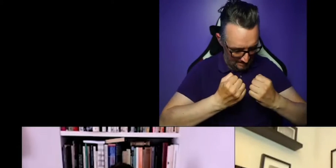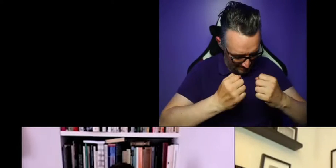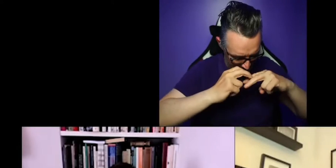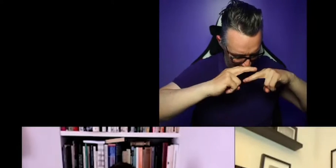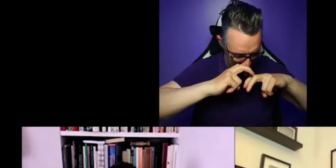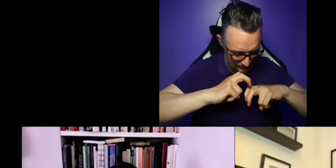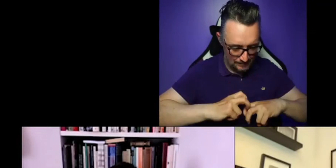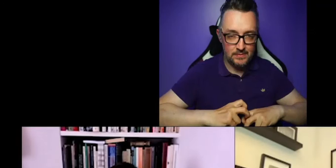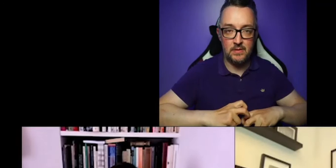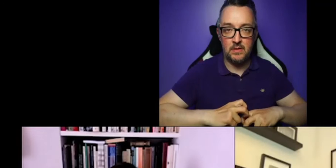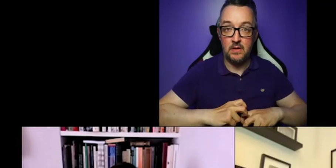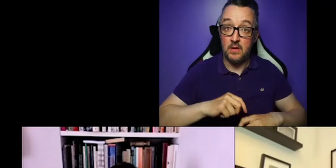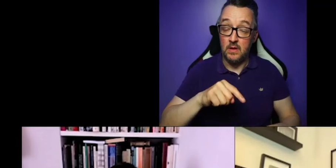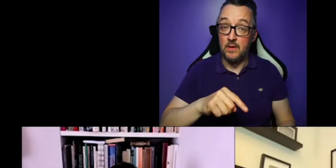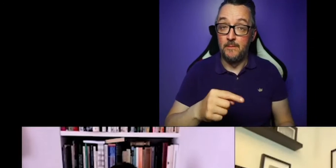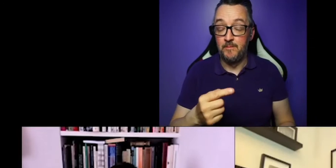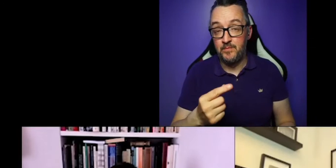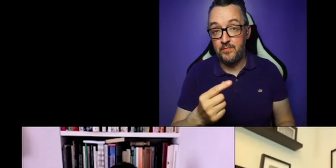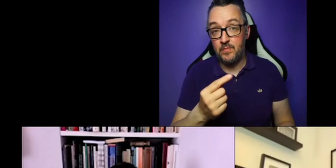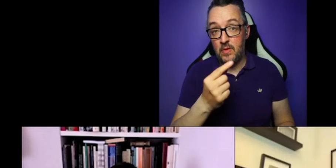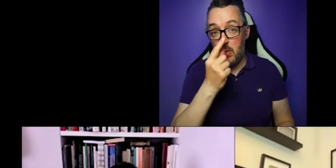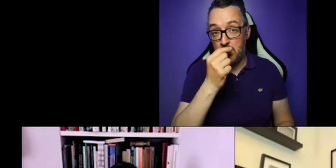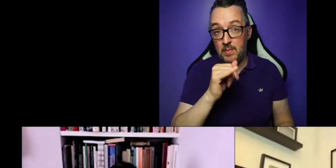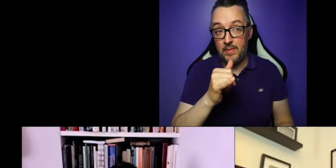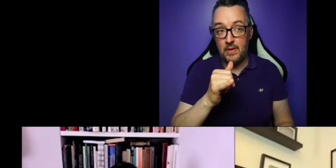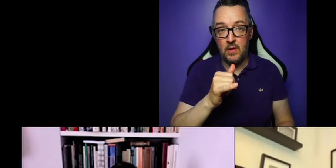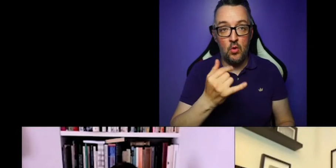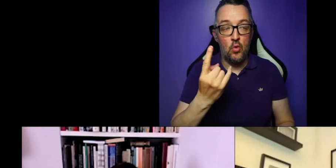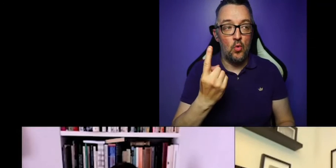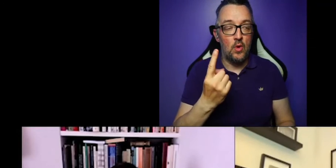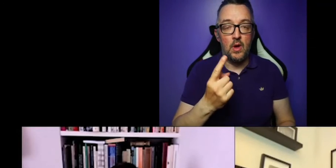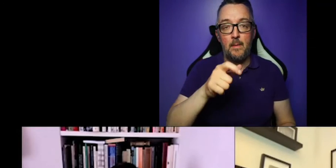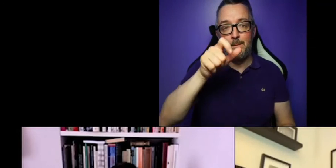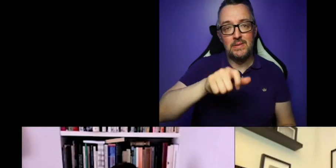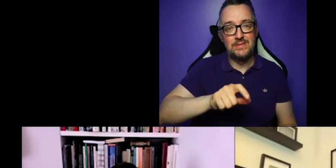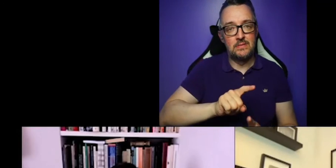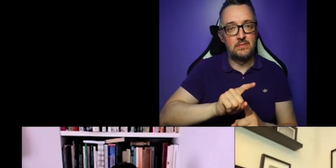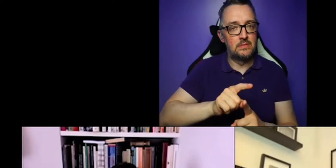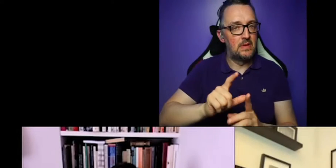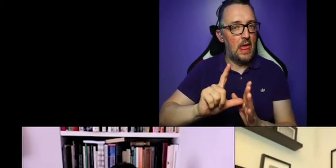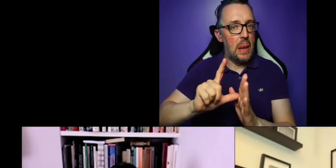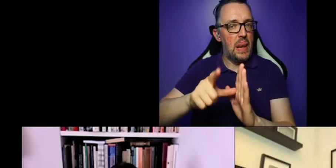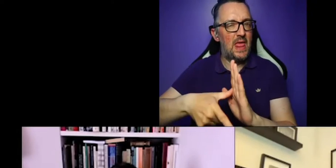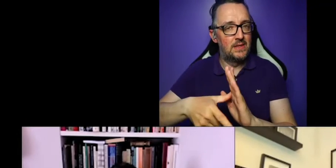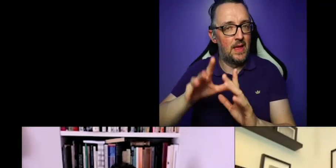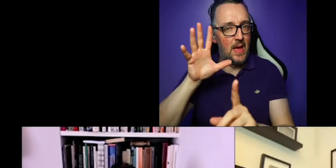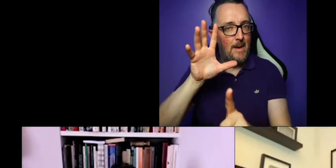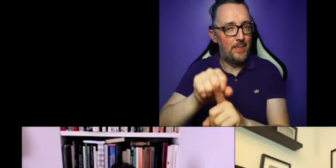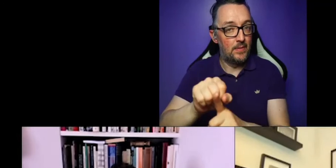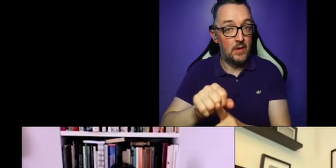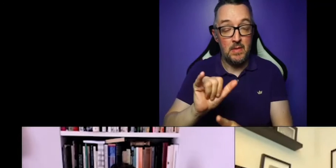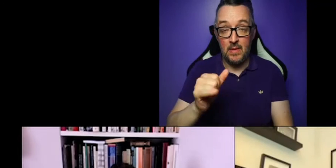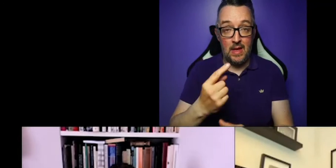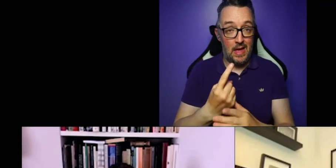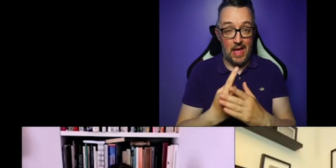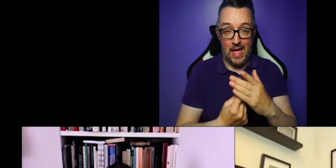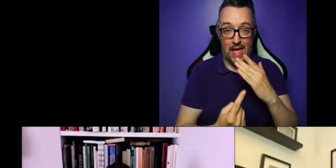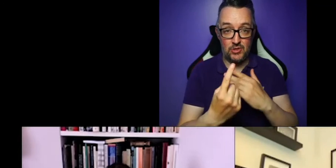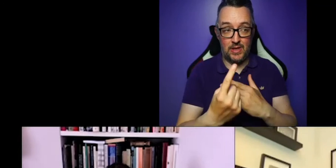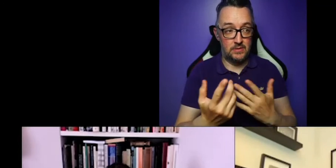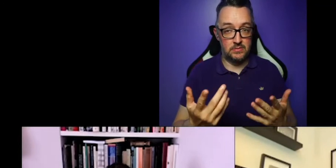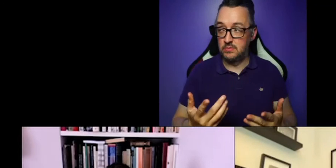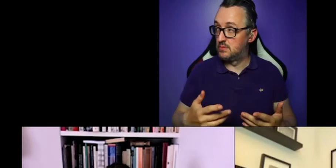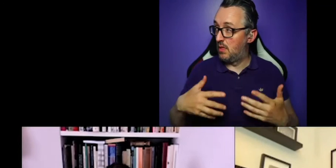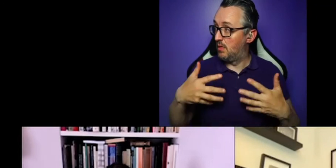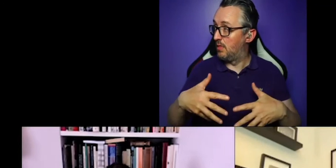that could be the case for people who've quite late diagnosed, as we say, have possibly been quite isolated and don't